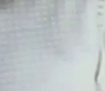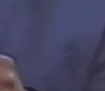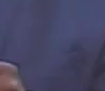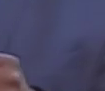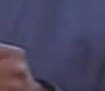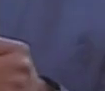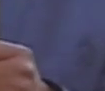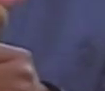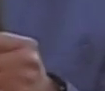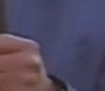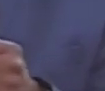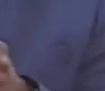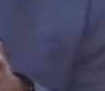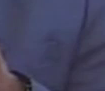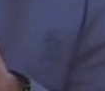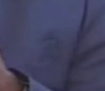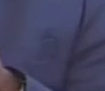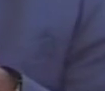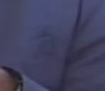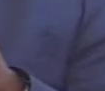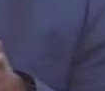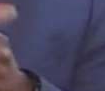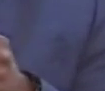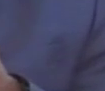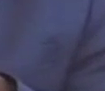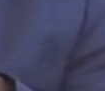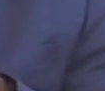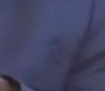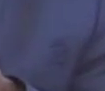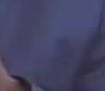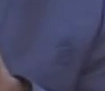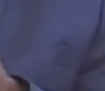wengine. They must take responsibility for what they have done to this country for 3 months.